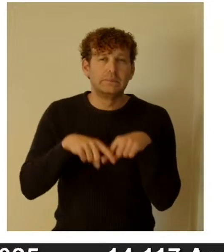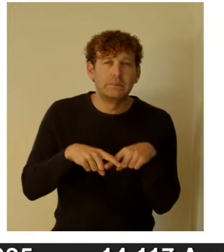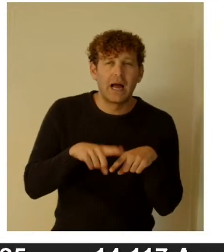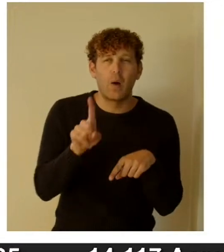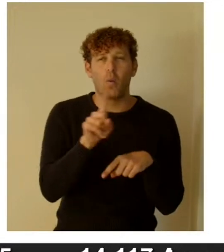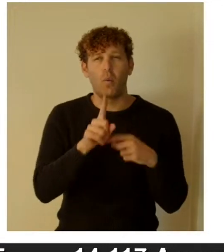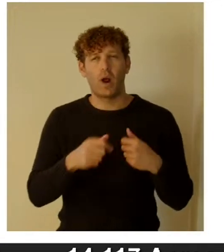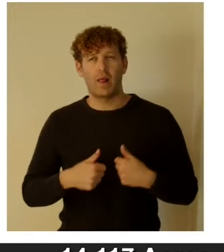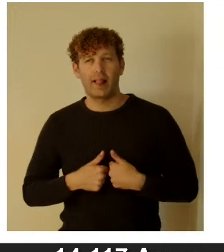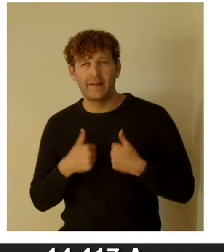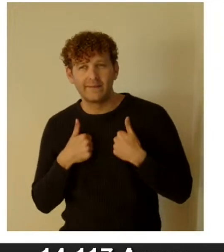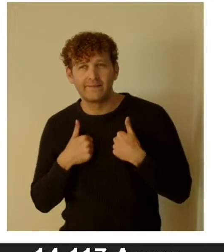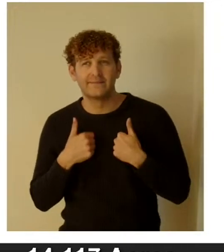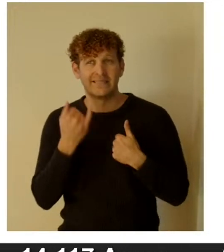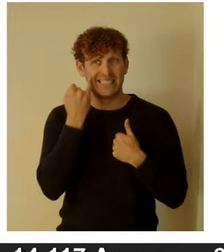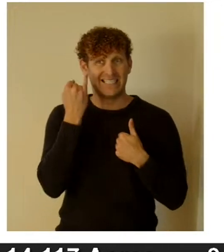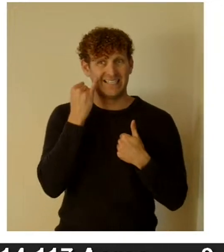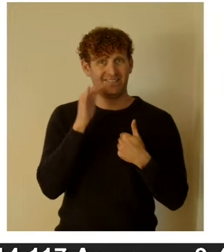a property owner who has a